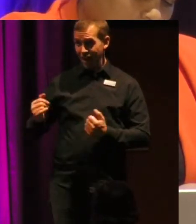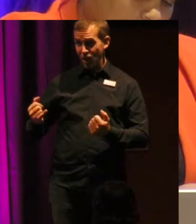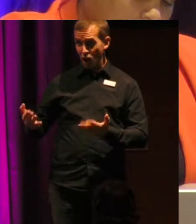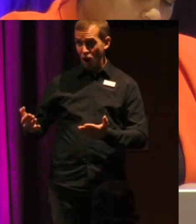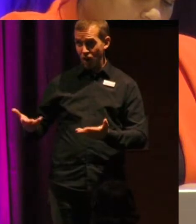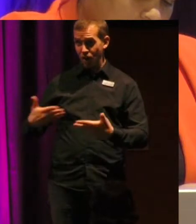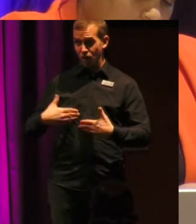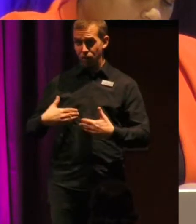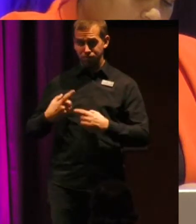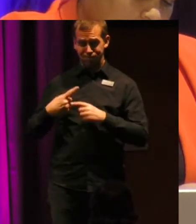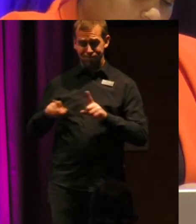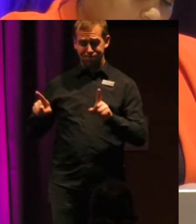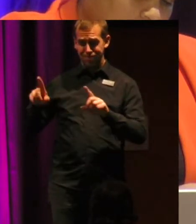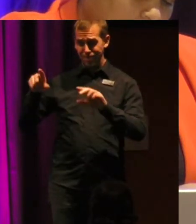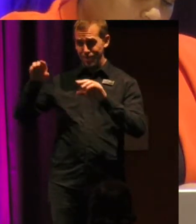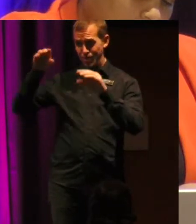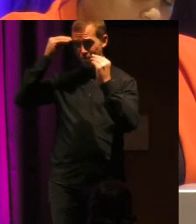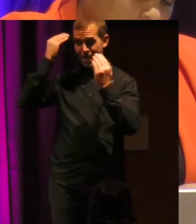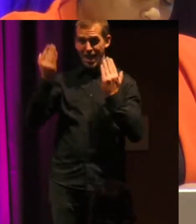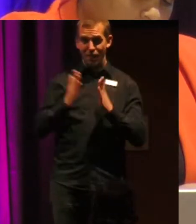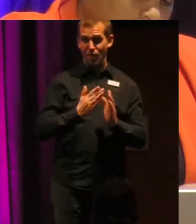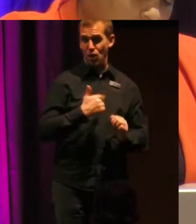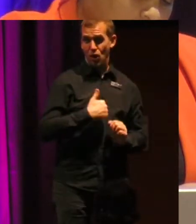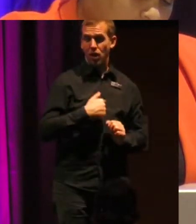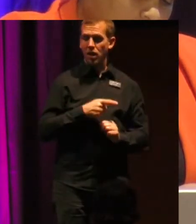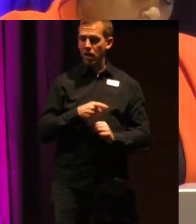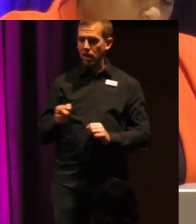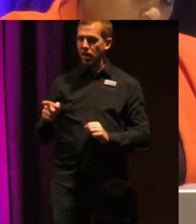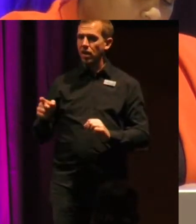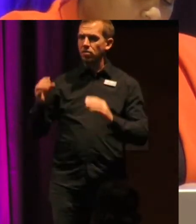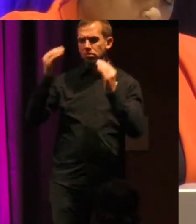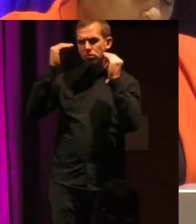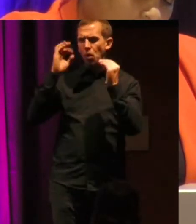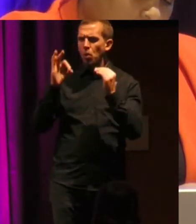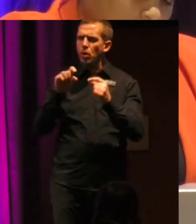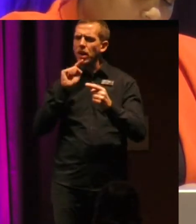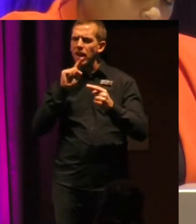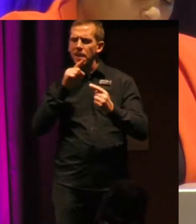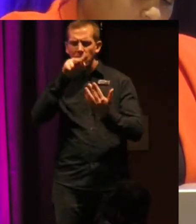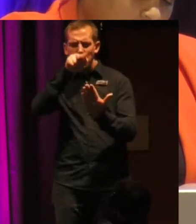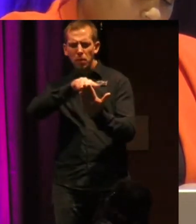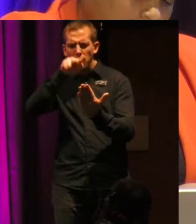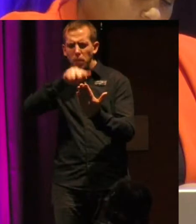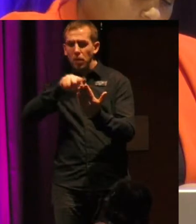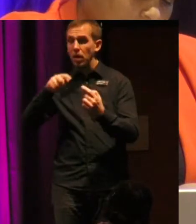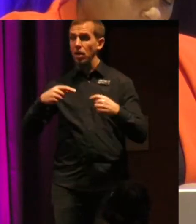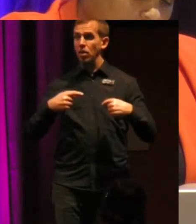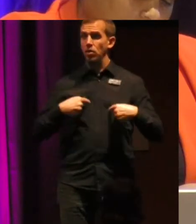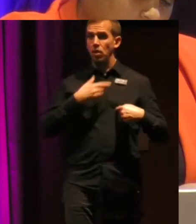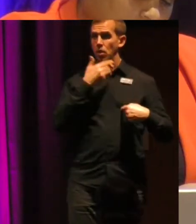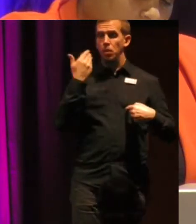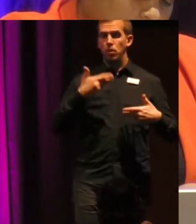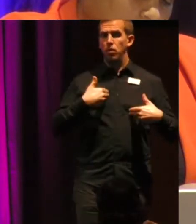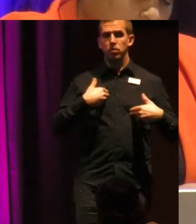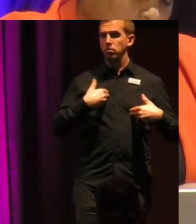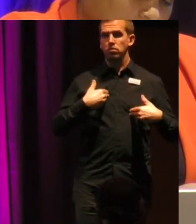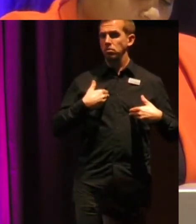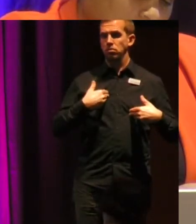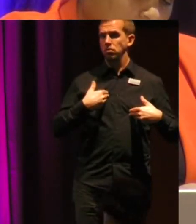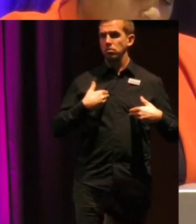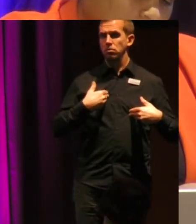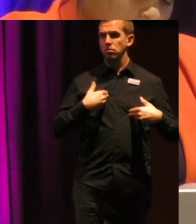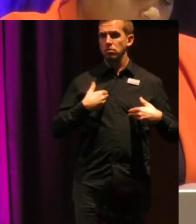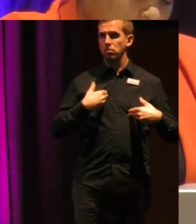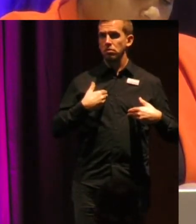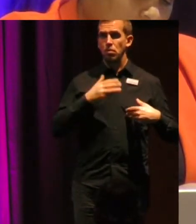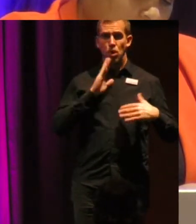You are learning how to be critical about what you read. I didn't have to do that because I had